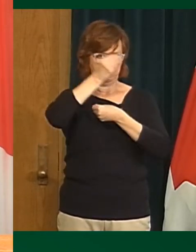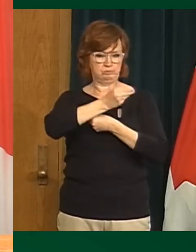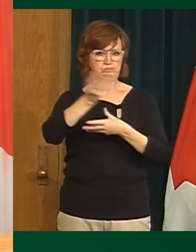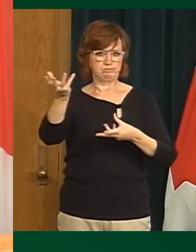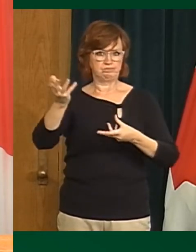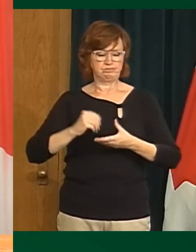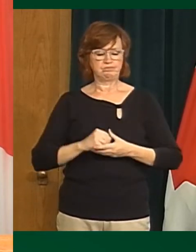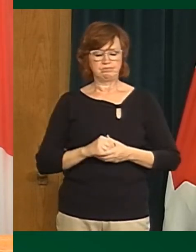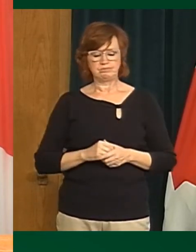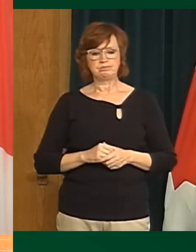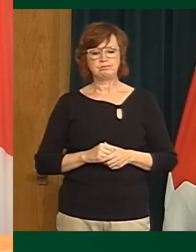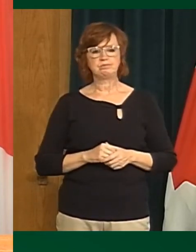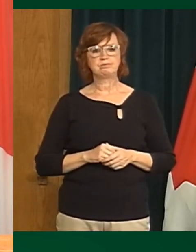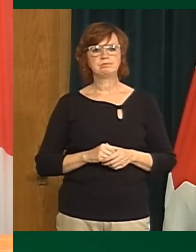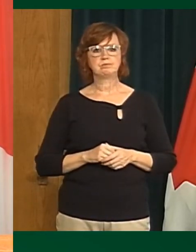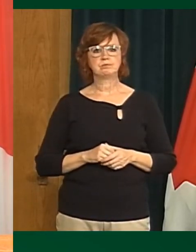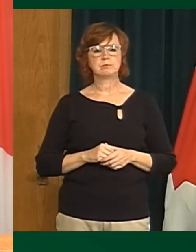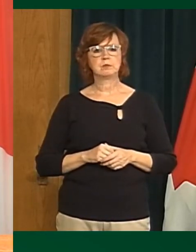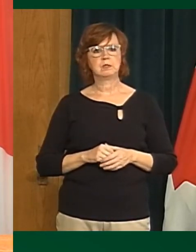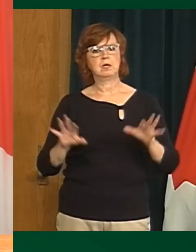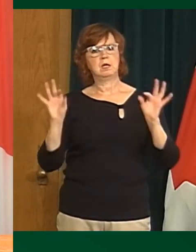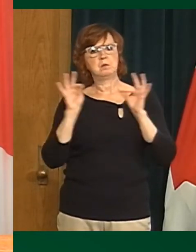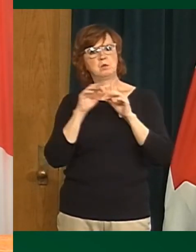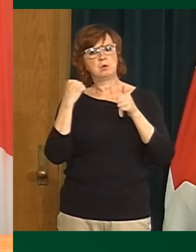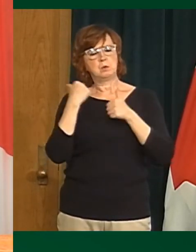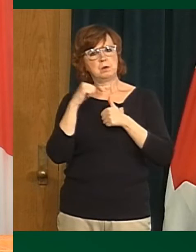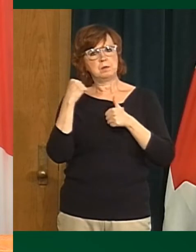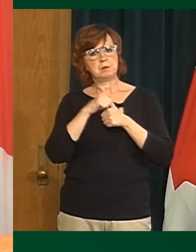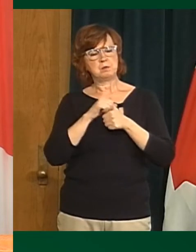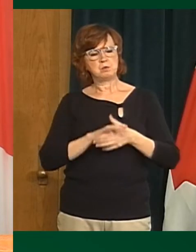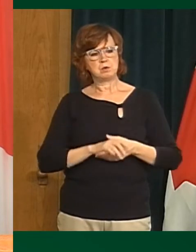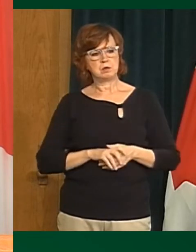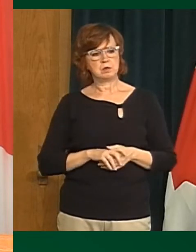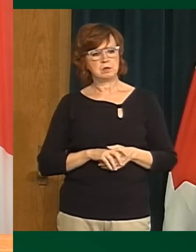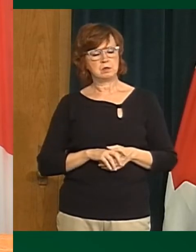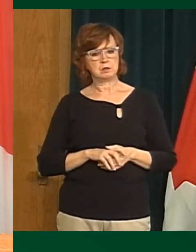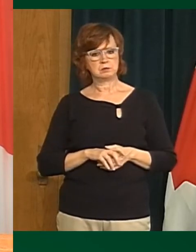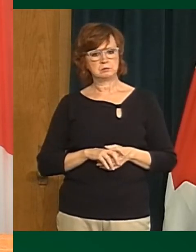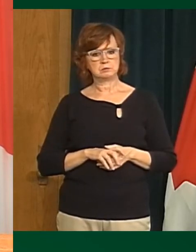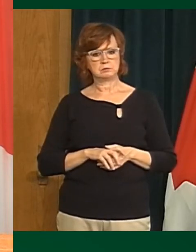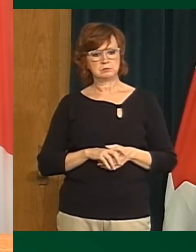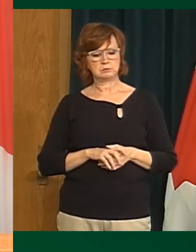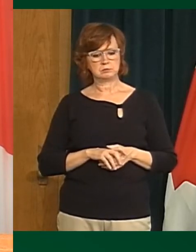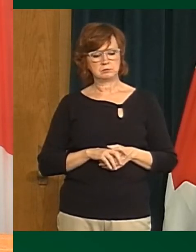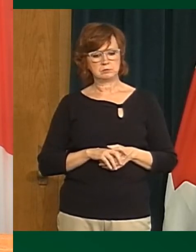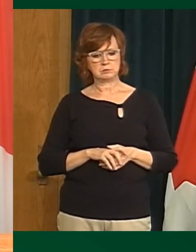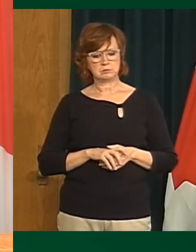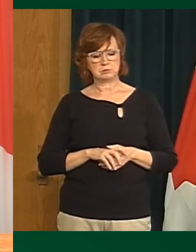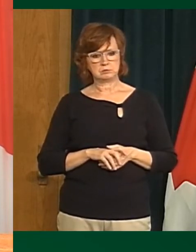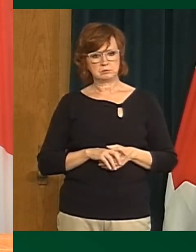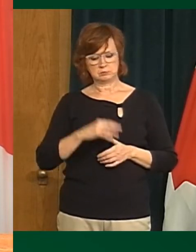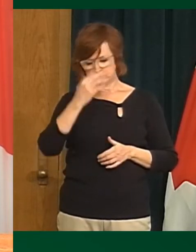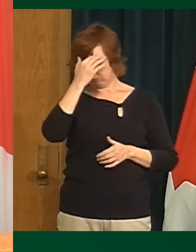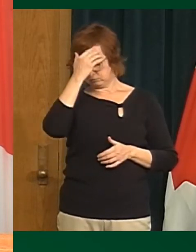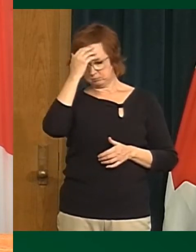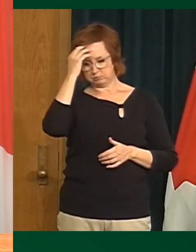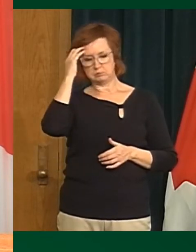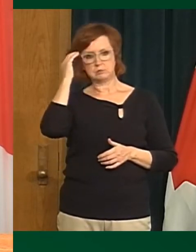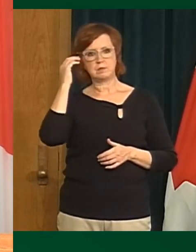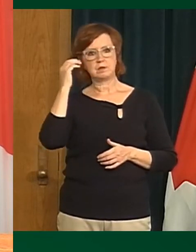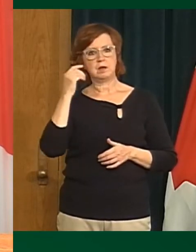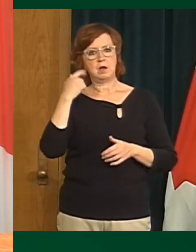that. And I think we need to remember two things. One is that, and we've been saying that ever since middle of March, once we start seeing